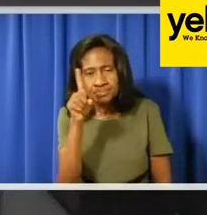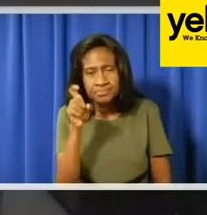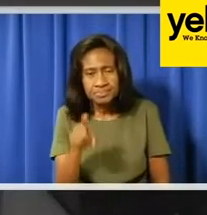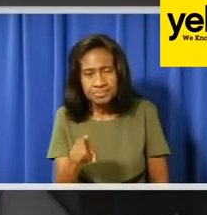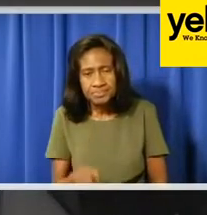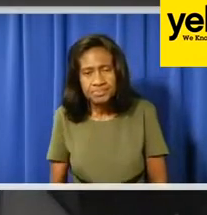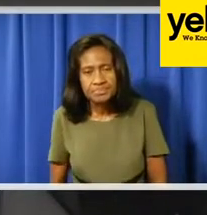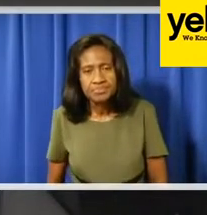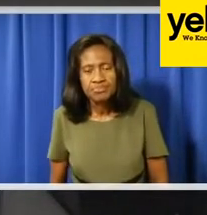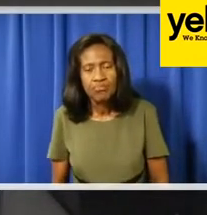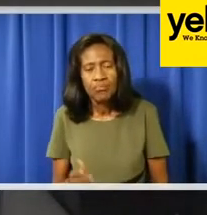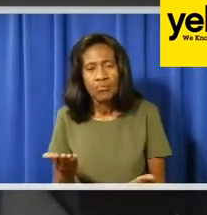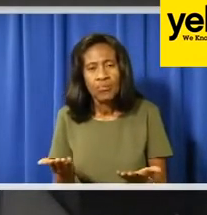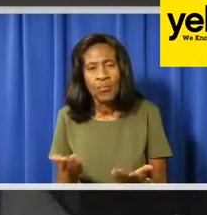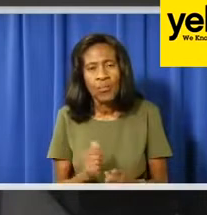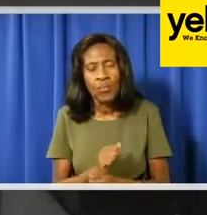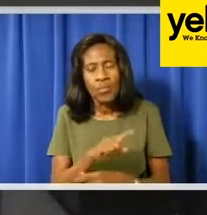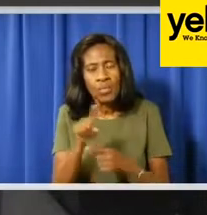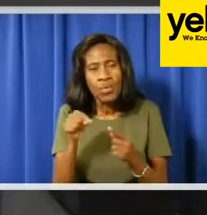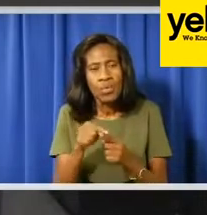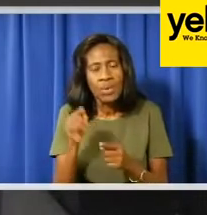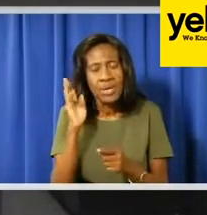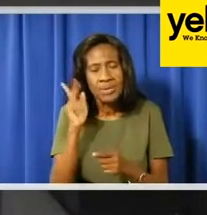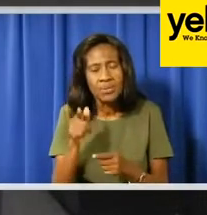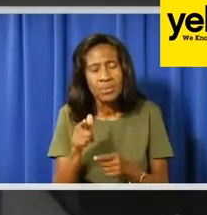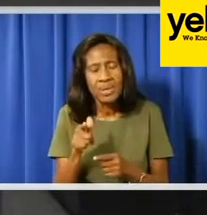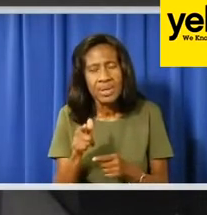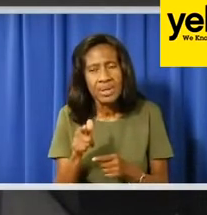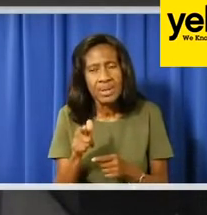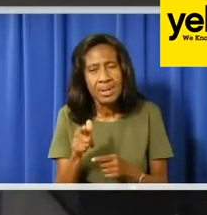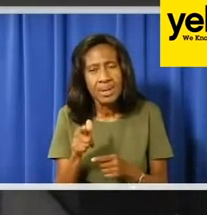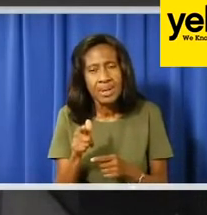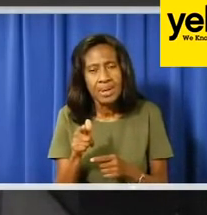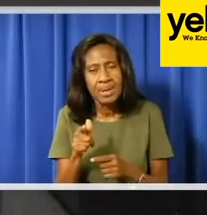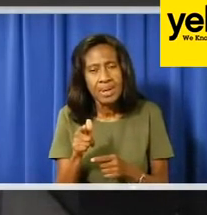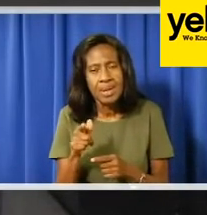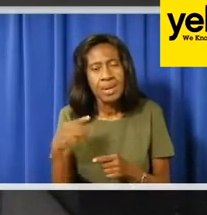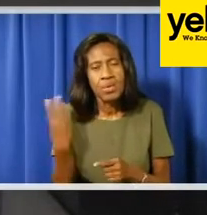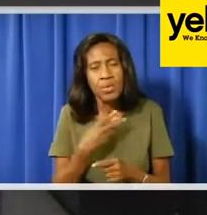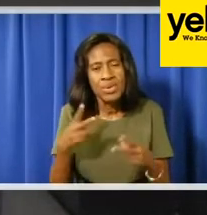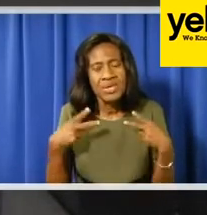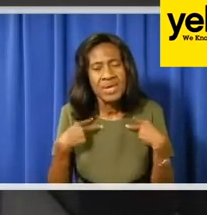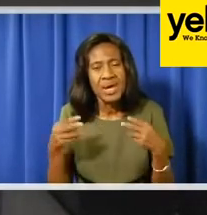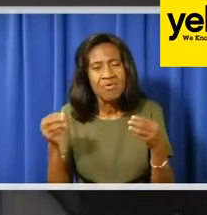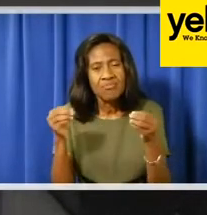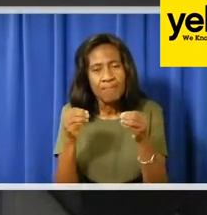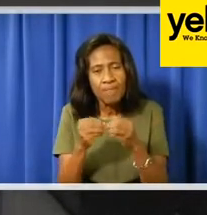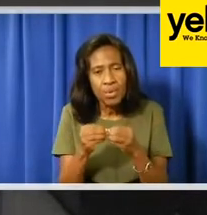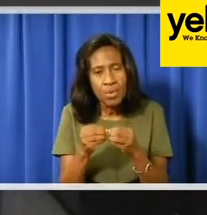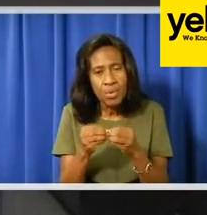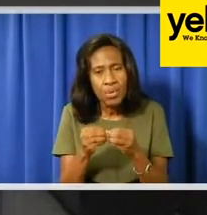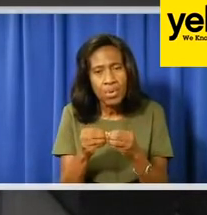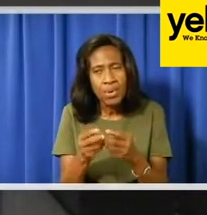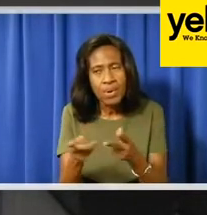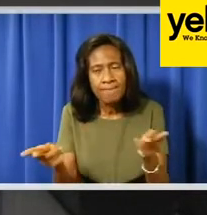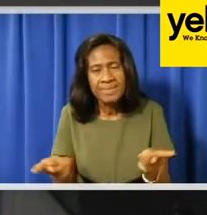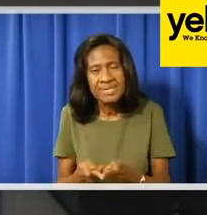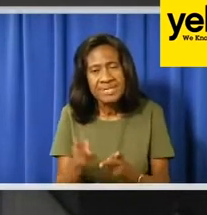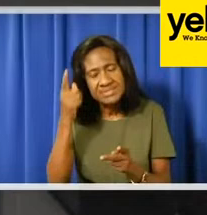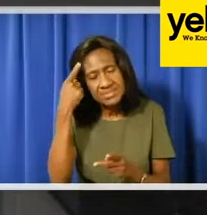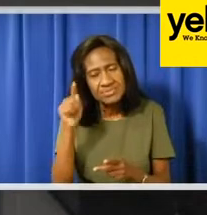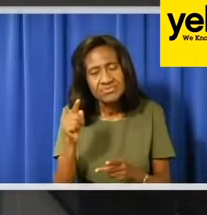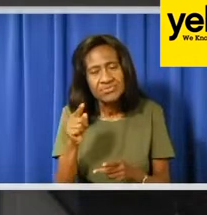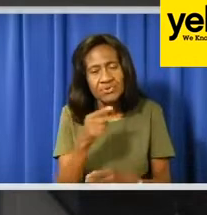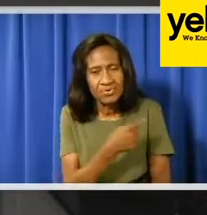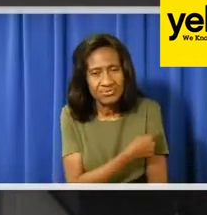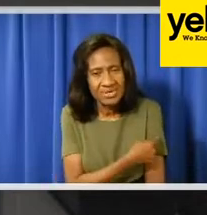early. Is there a plan to sort of open up the vaccine access more than we have already? Yes, there are plans for that, and as